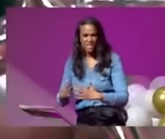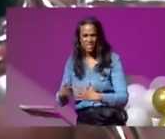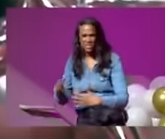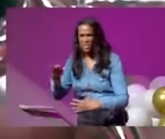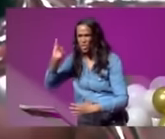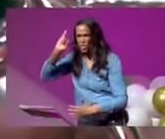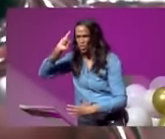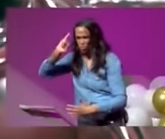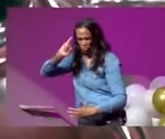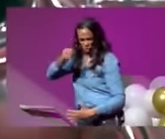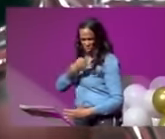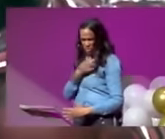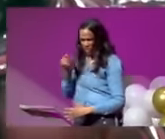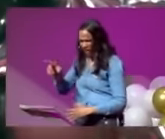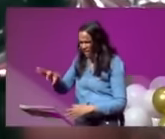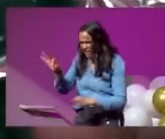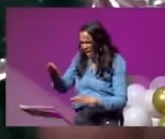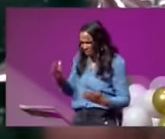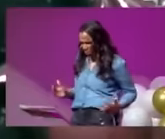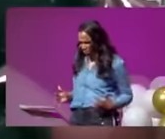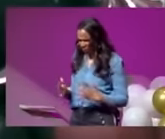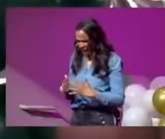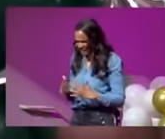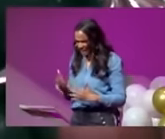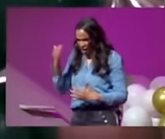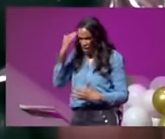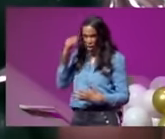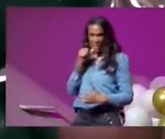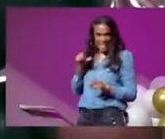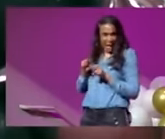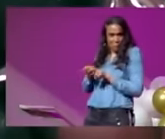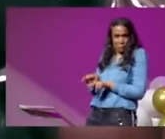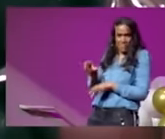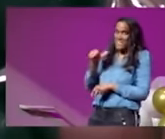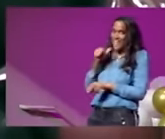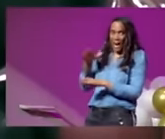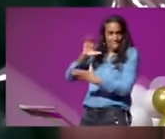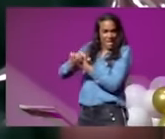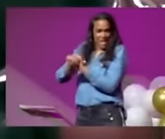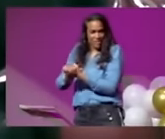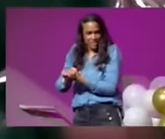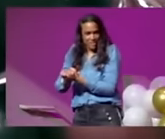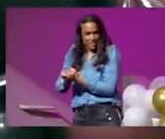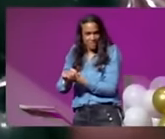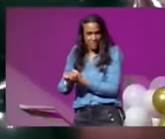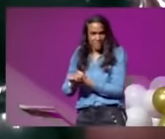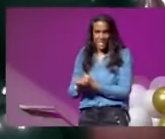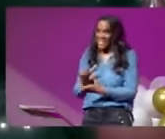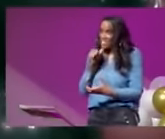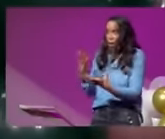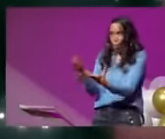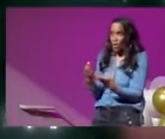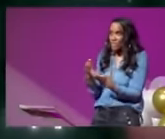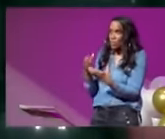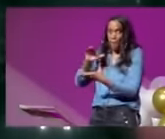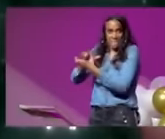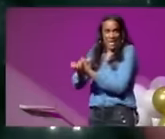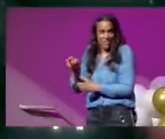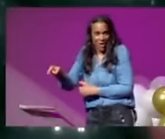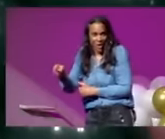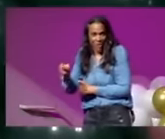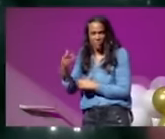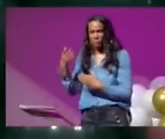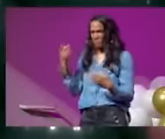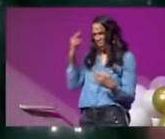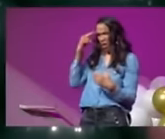Joseph discovers that she's pregnant, he knows it's not his, and he wants to put her away privately, because